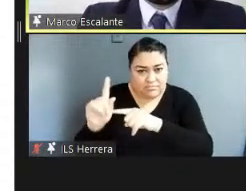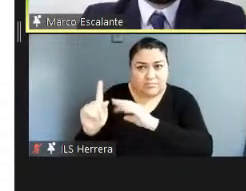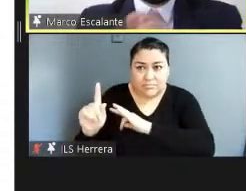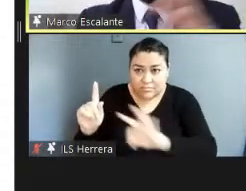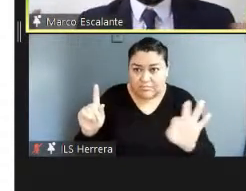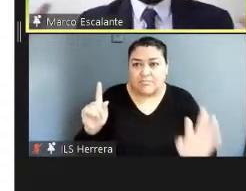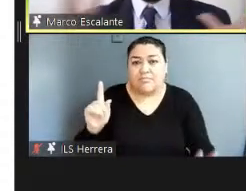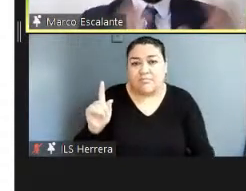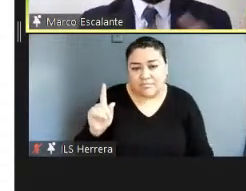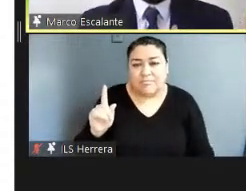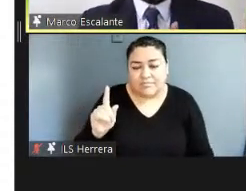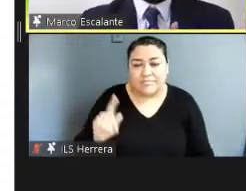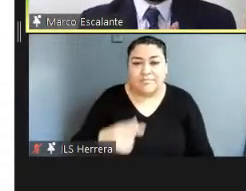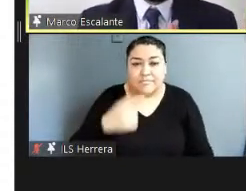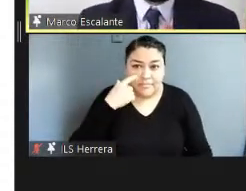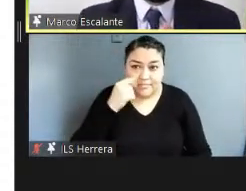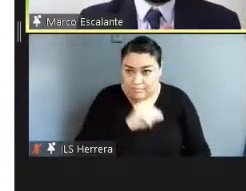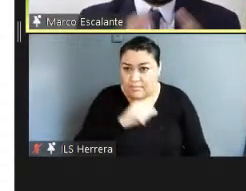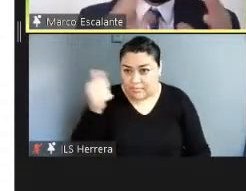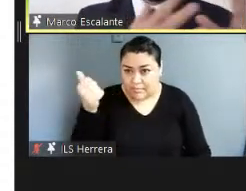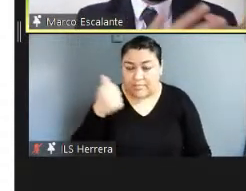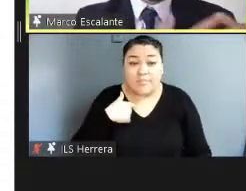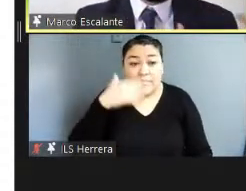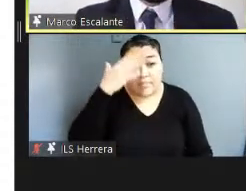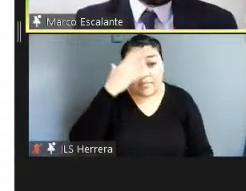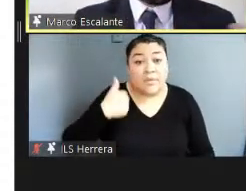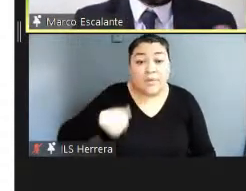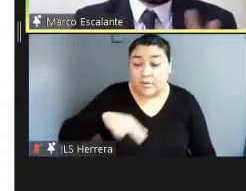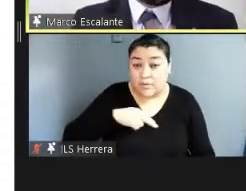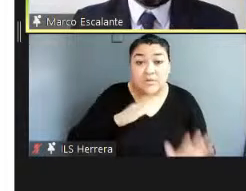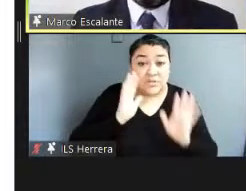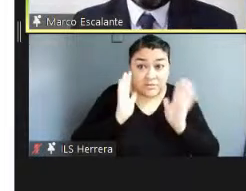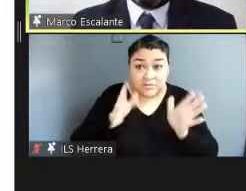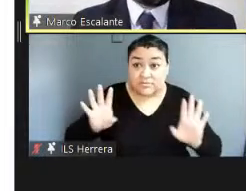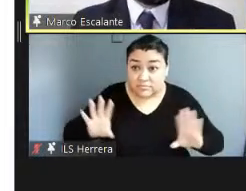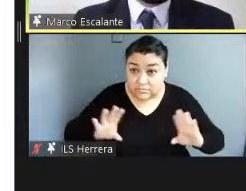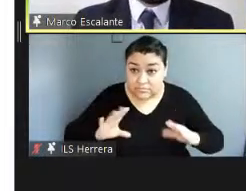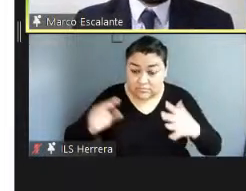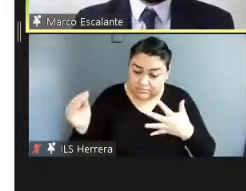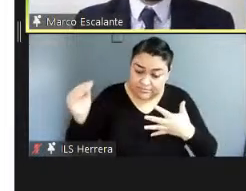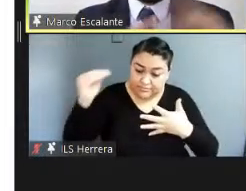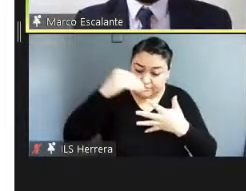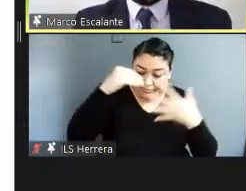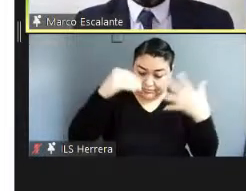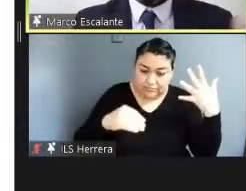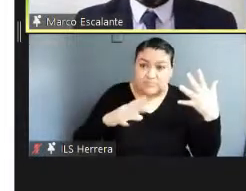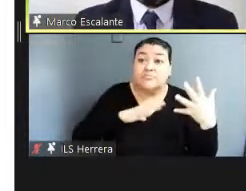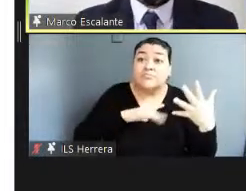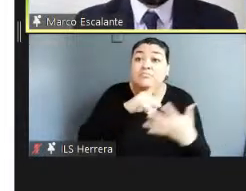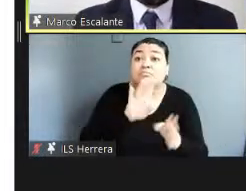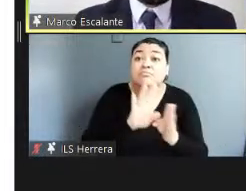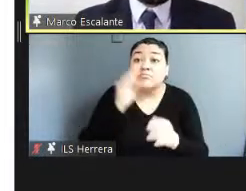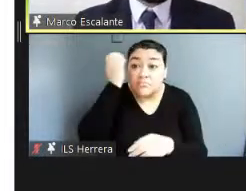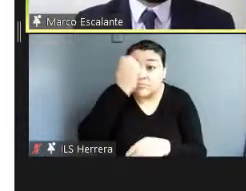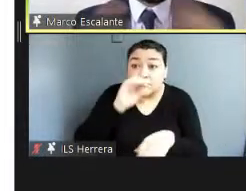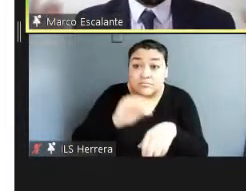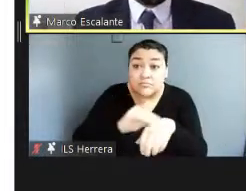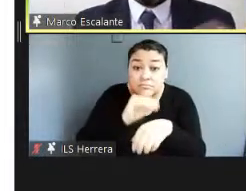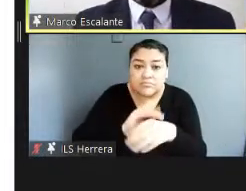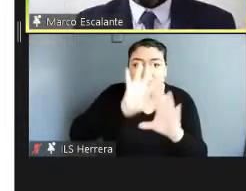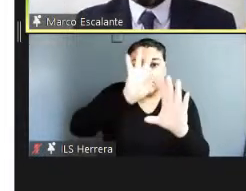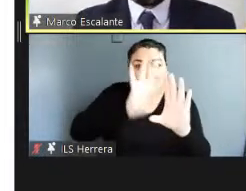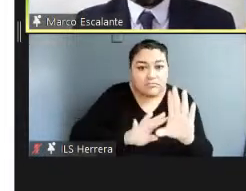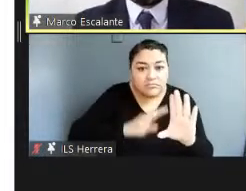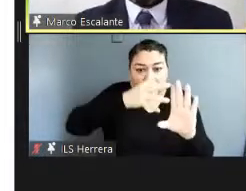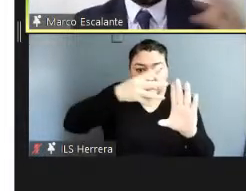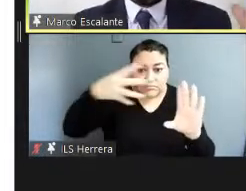face, and so that they can learn to approach them in the best possible way. Once we have